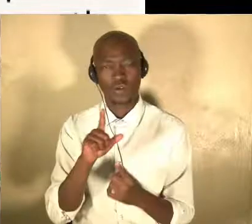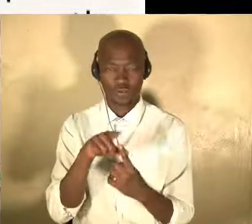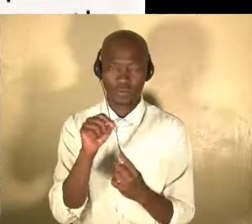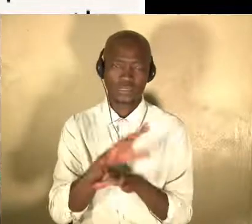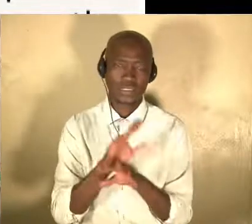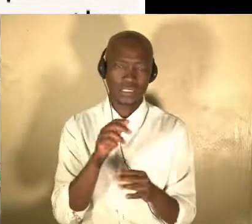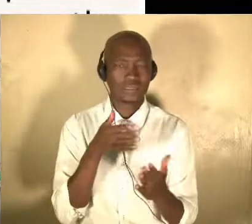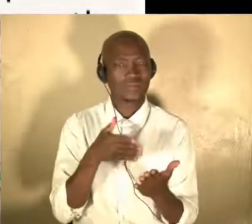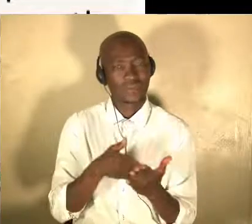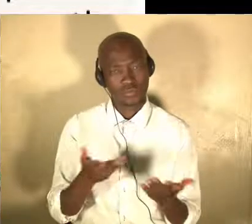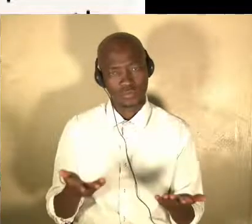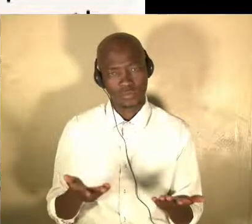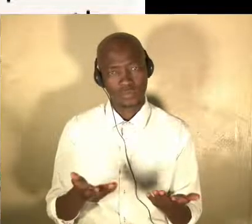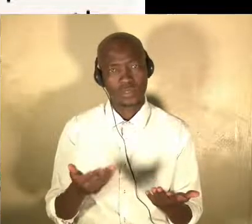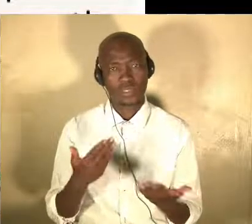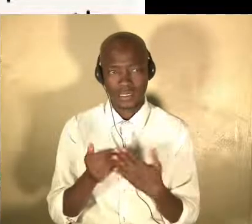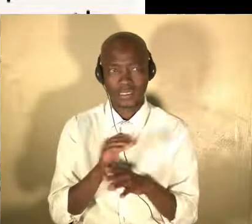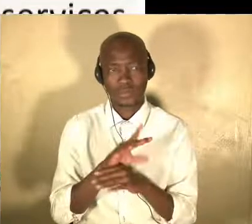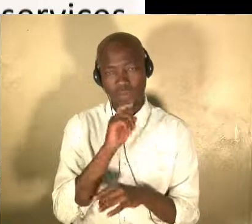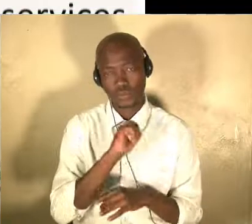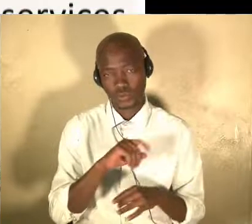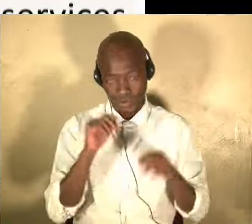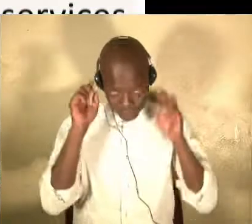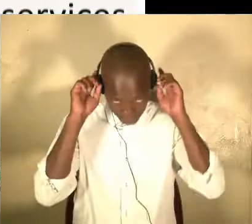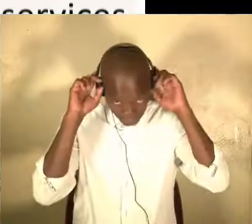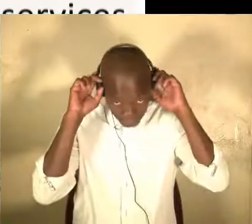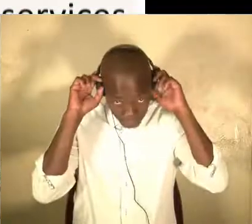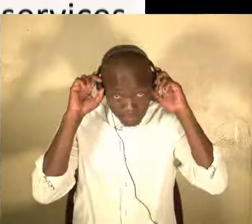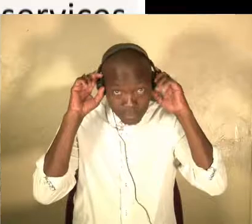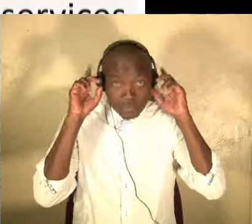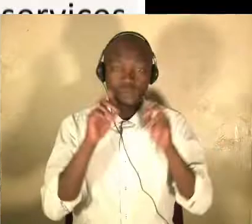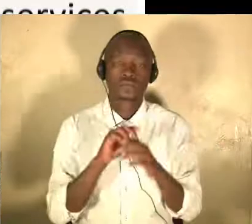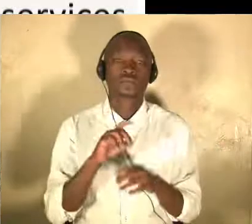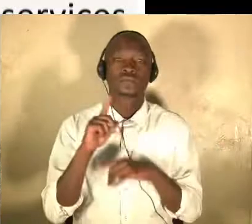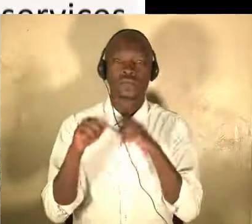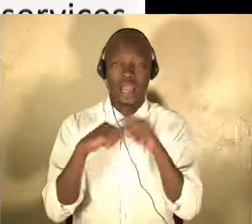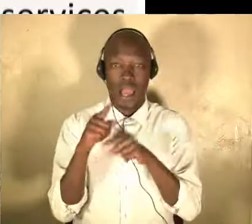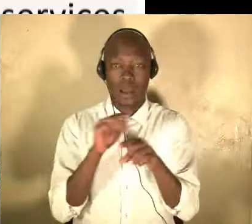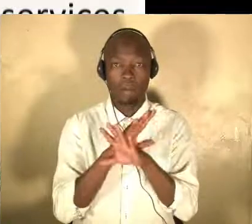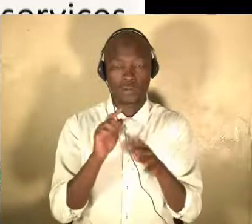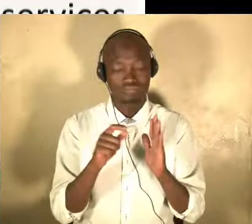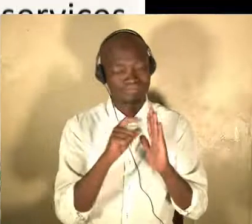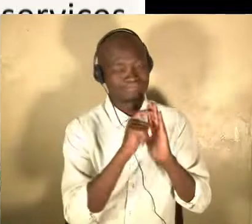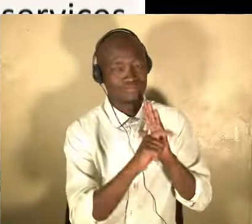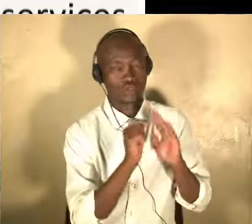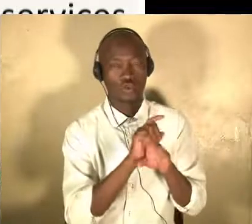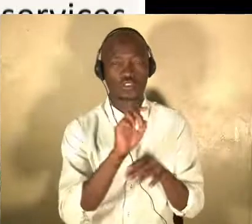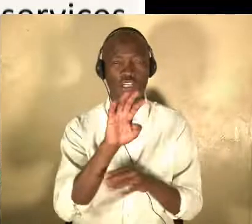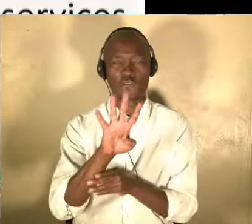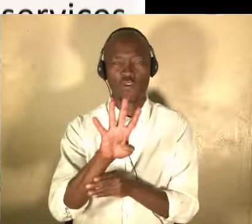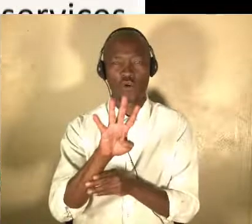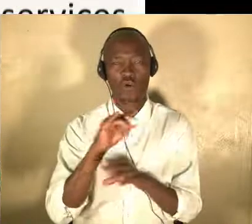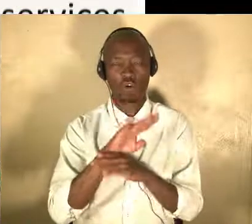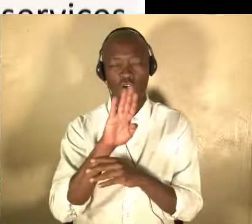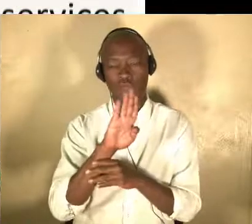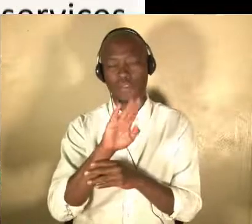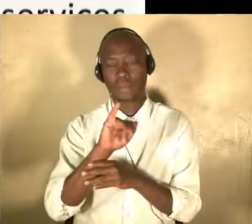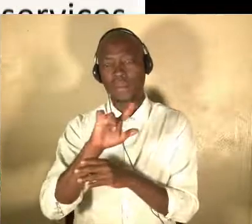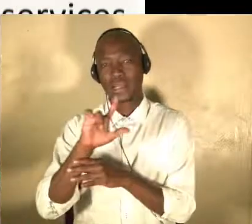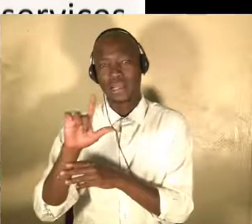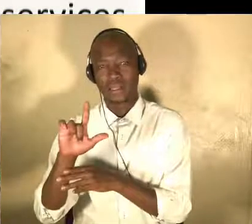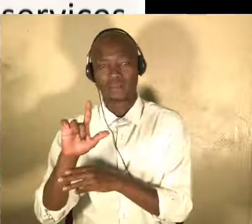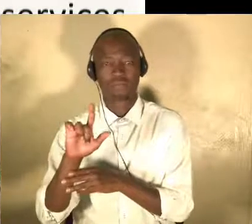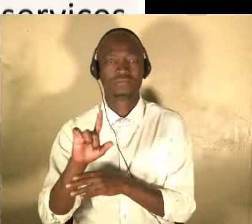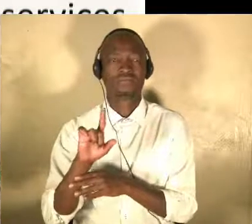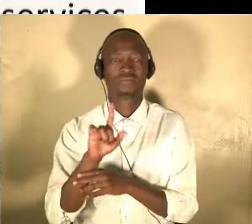available that can be utilized. And in terms of clause 4 of the bill, it then